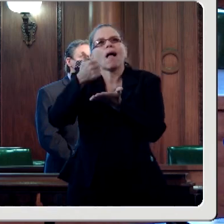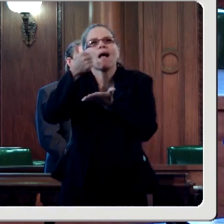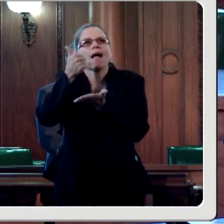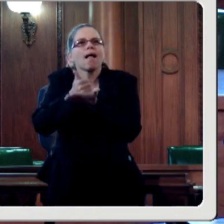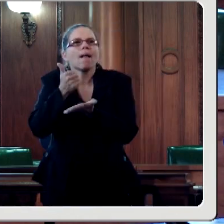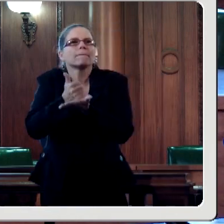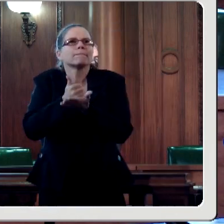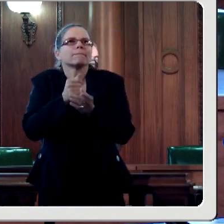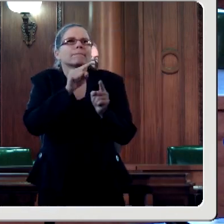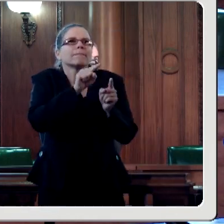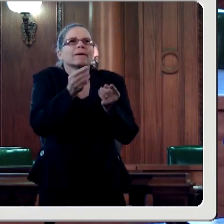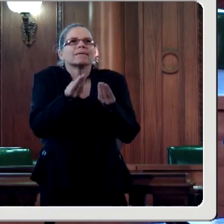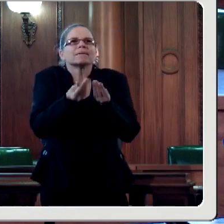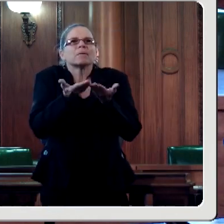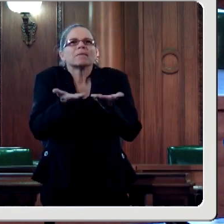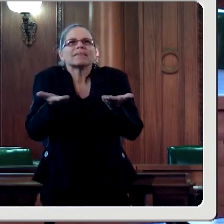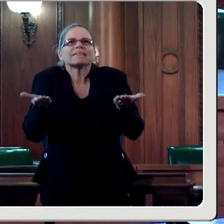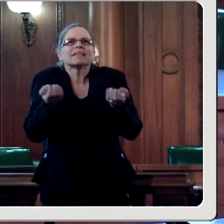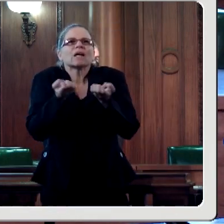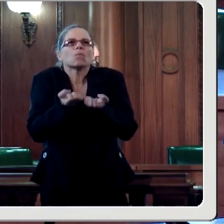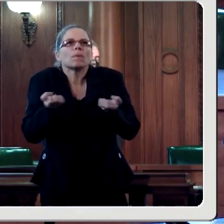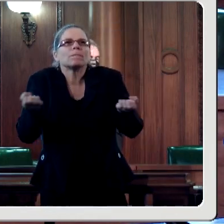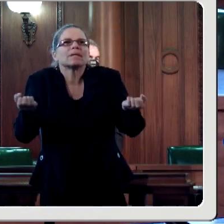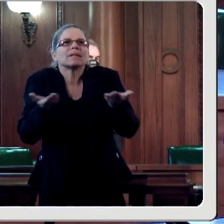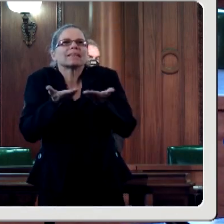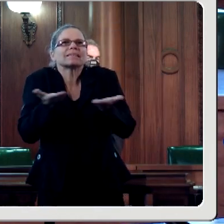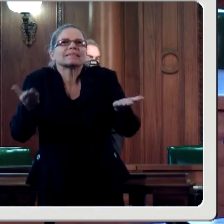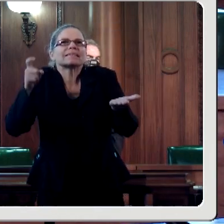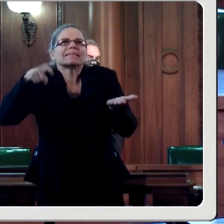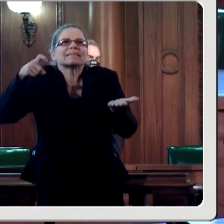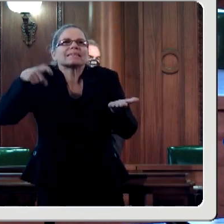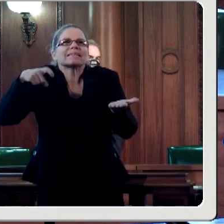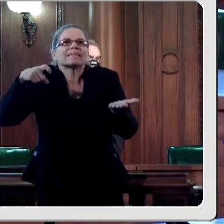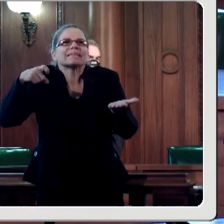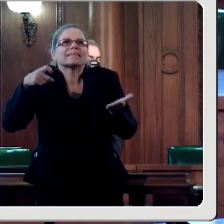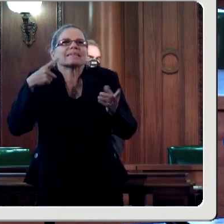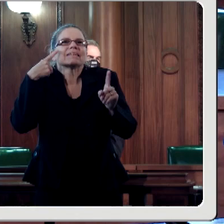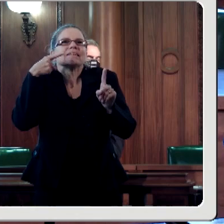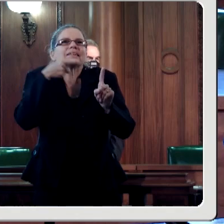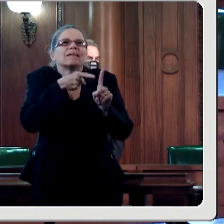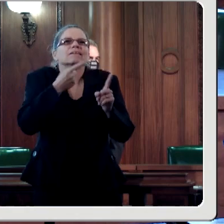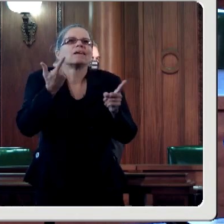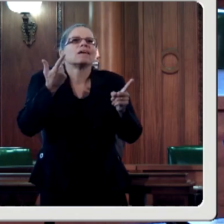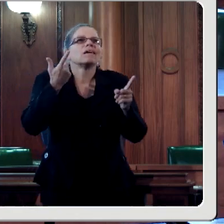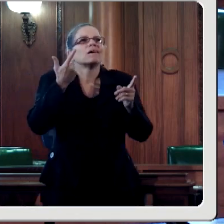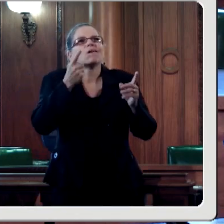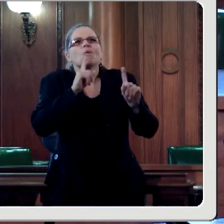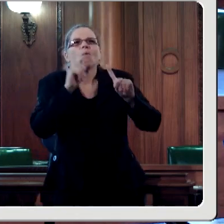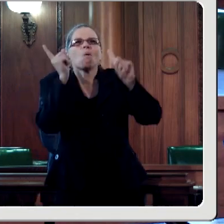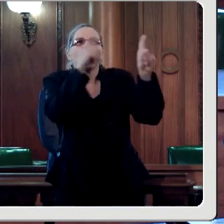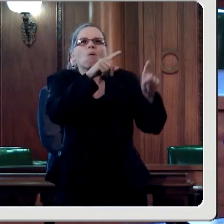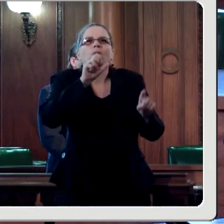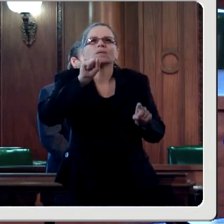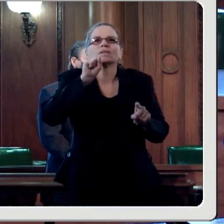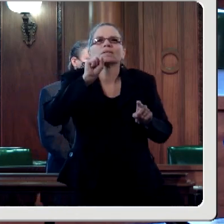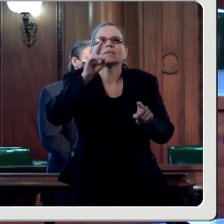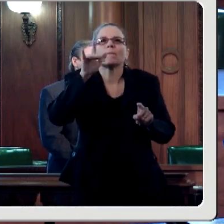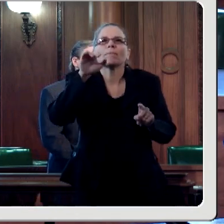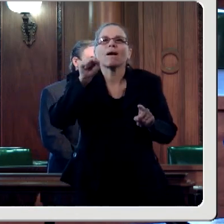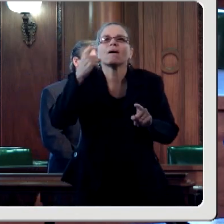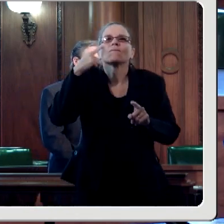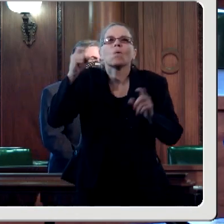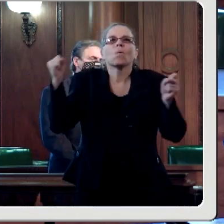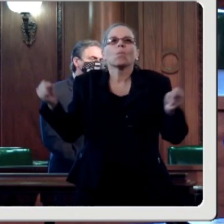have more of an update probably next week on the supplies that we're going to be ordering. And then on non-COVID